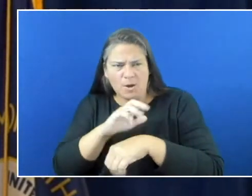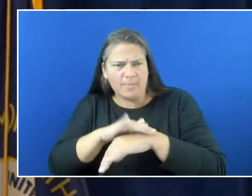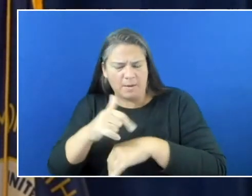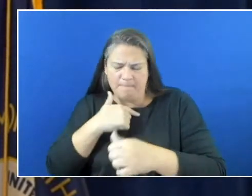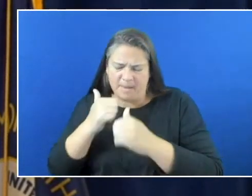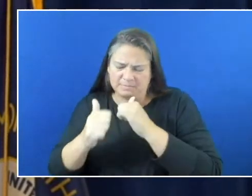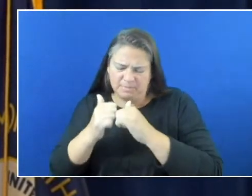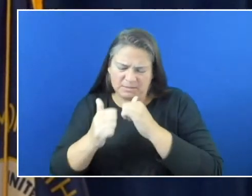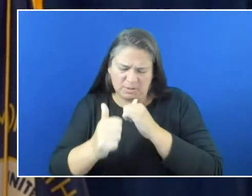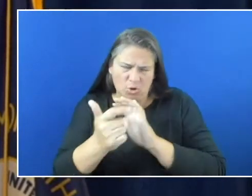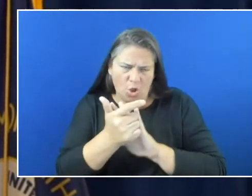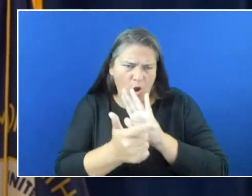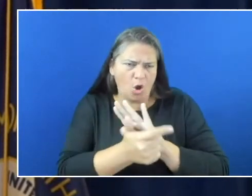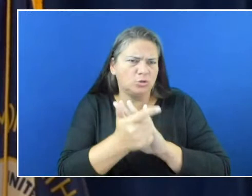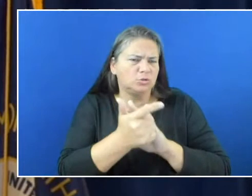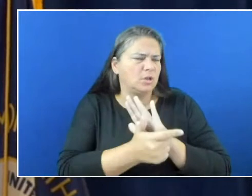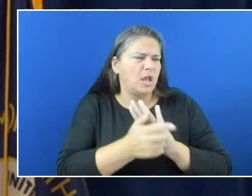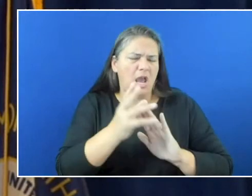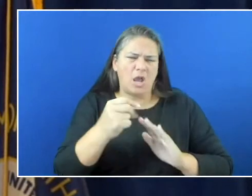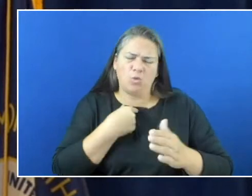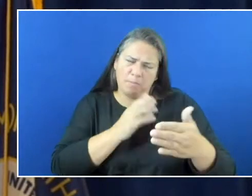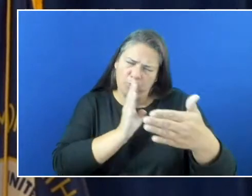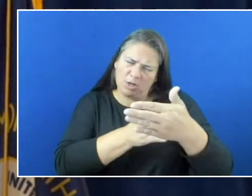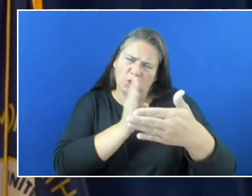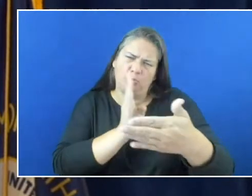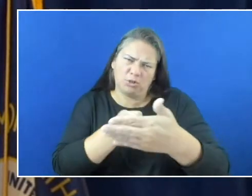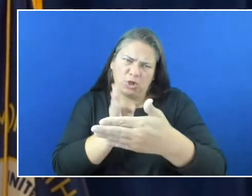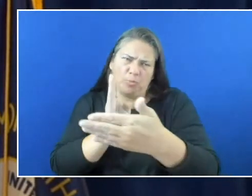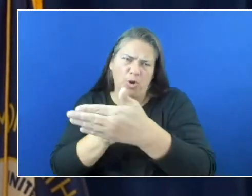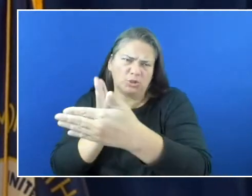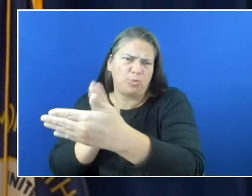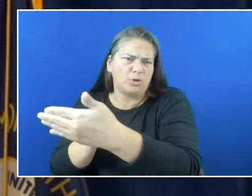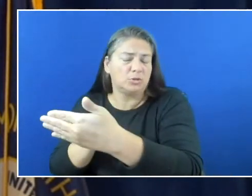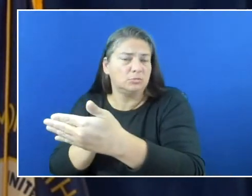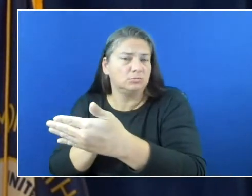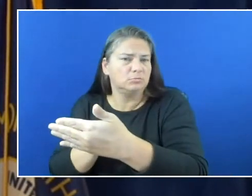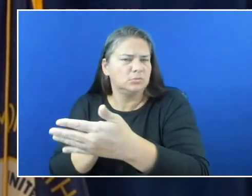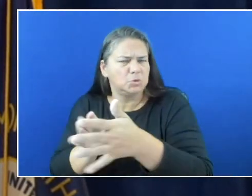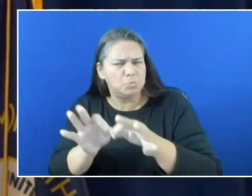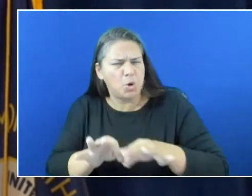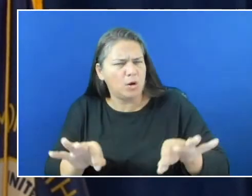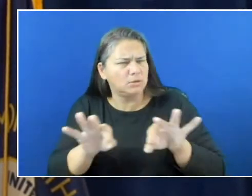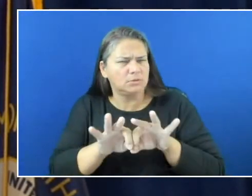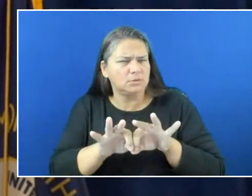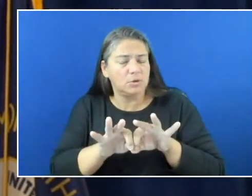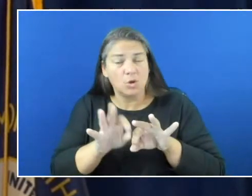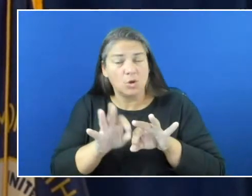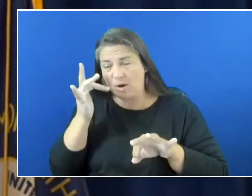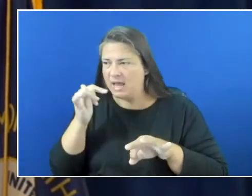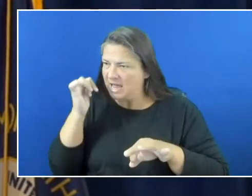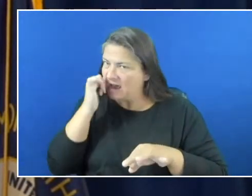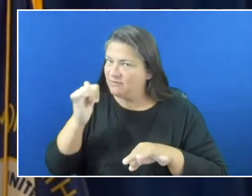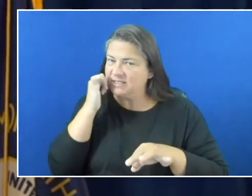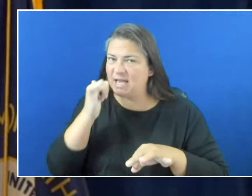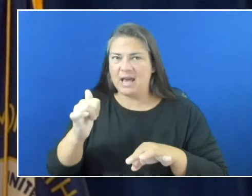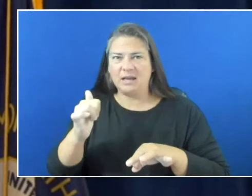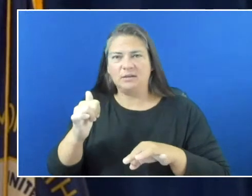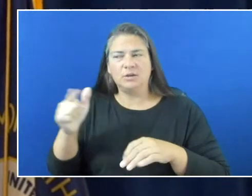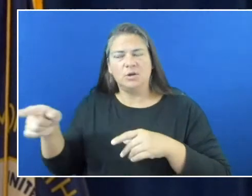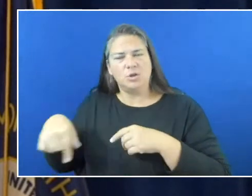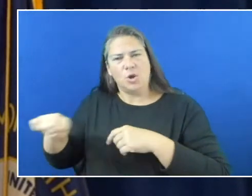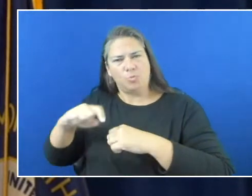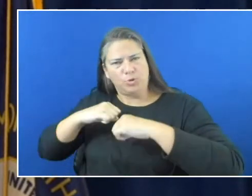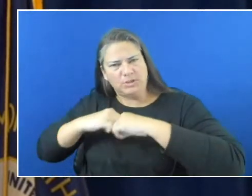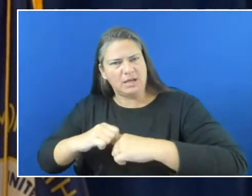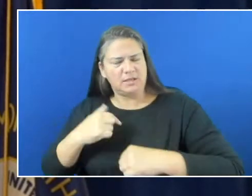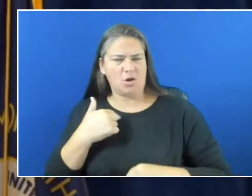Prosecution because it was that important every day to have units that showed up to protect our children, to